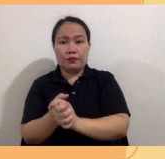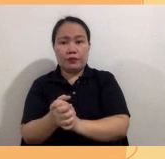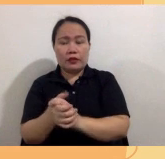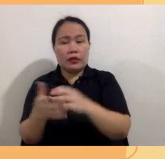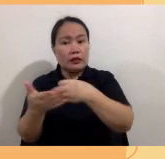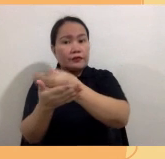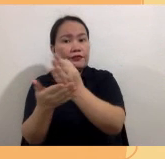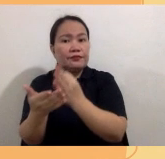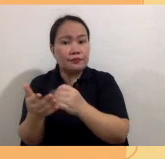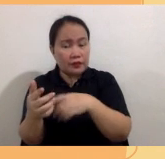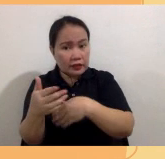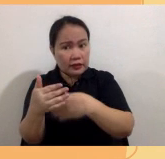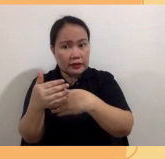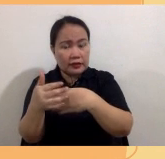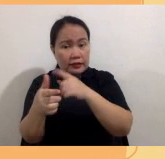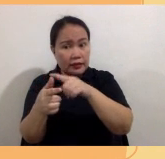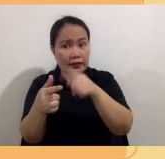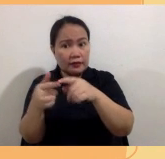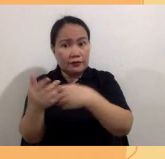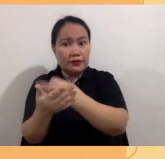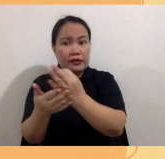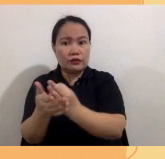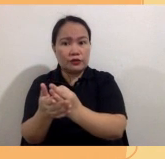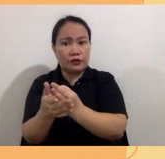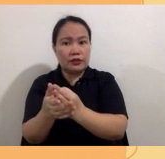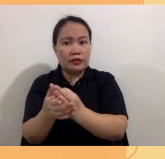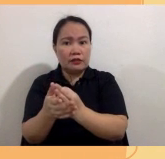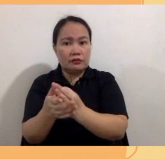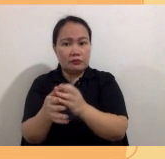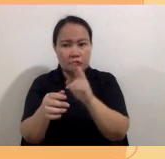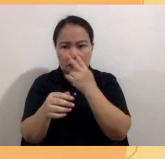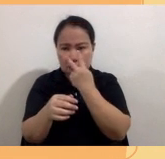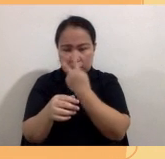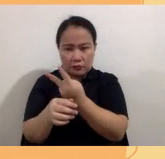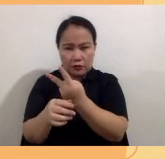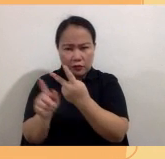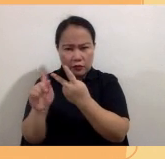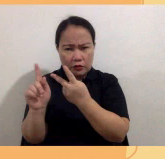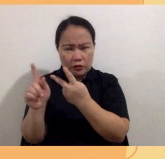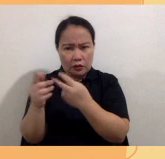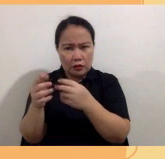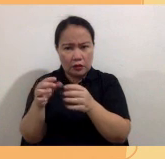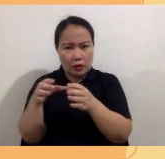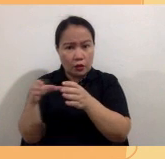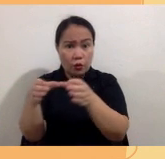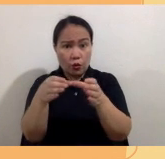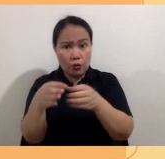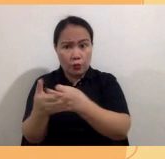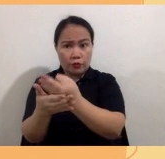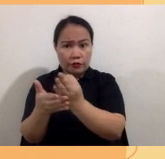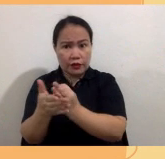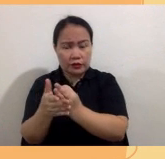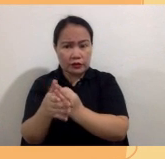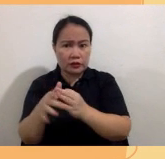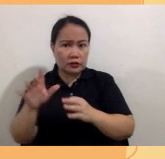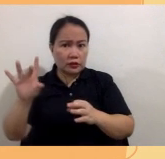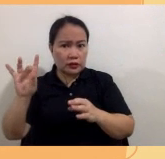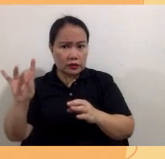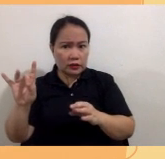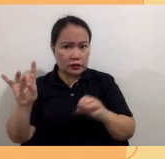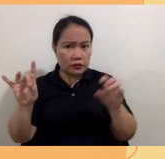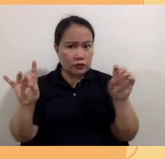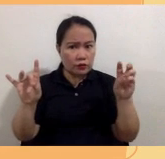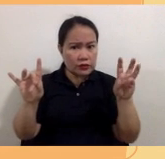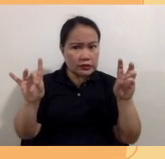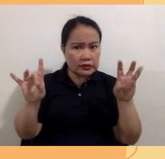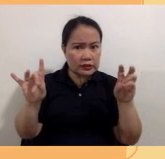So, saan natin pwedeng i-factor ito? By 8. Okay? By 8y. So, paano ba kinukuha yung kung